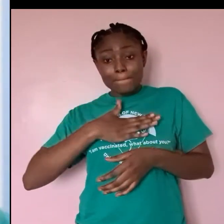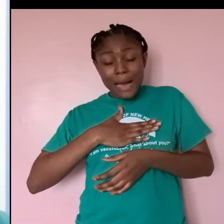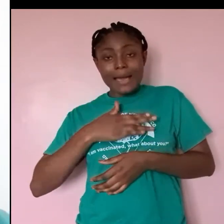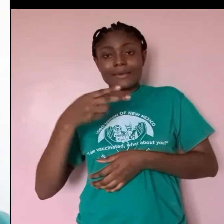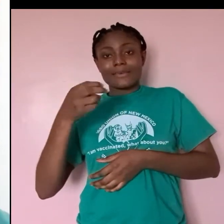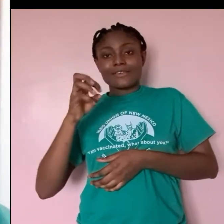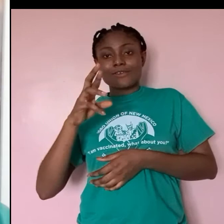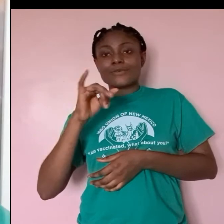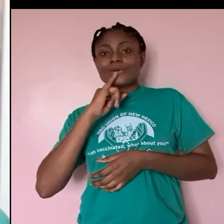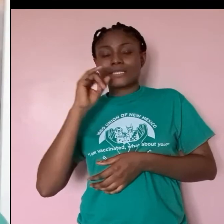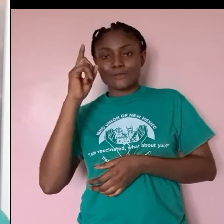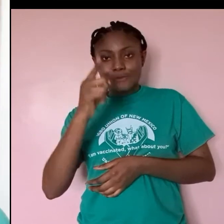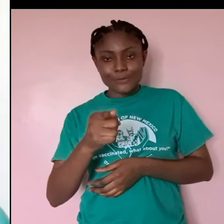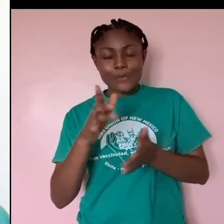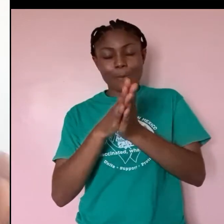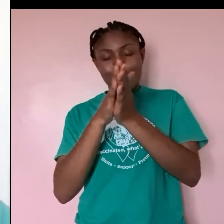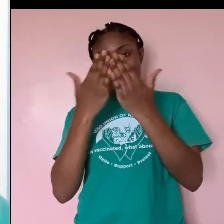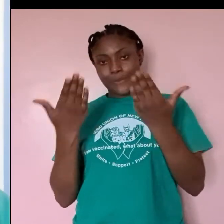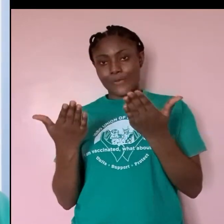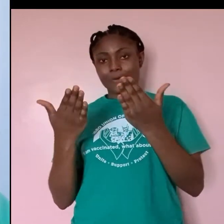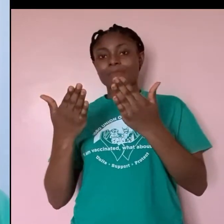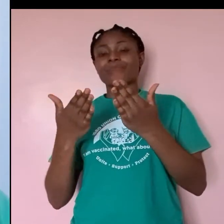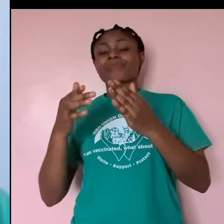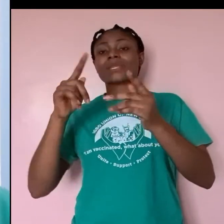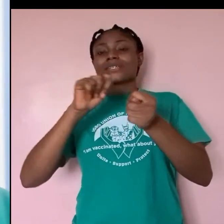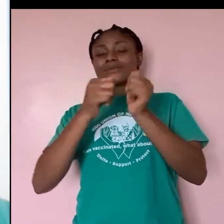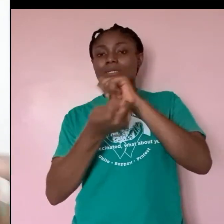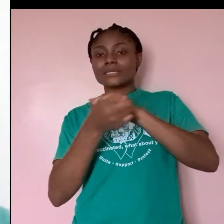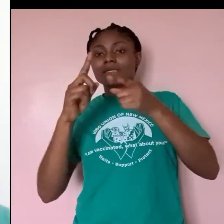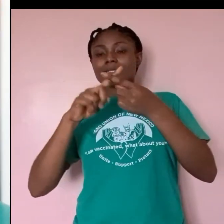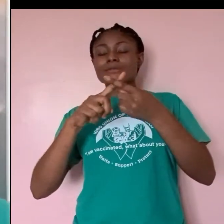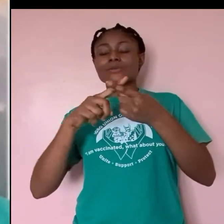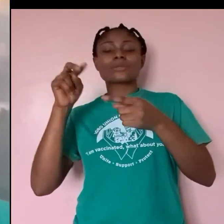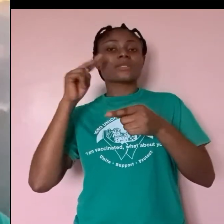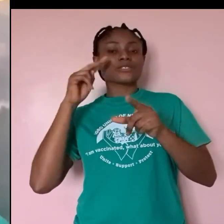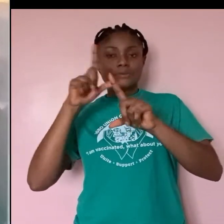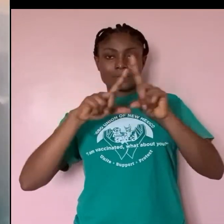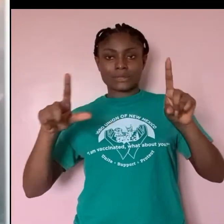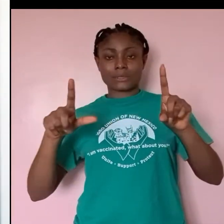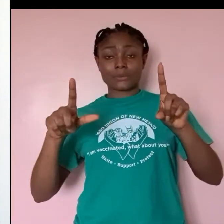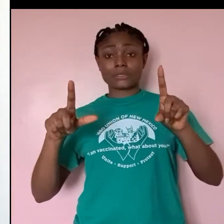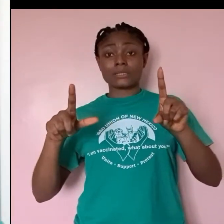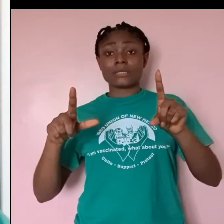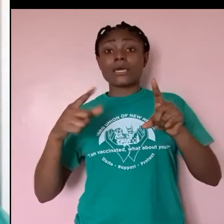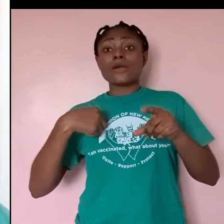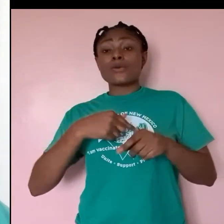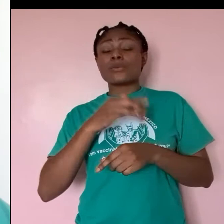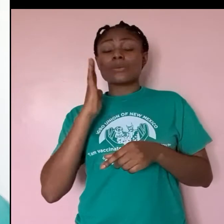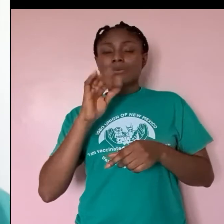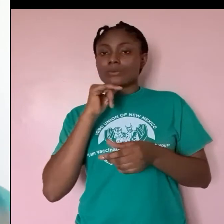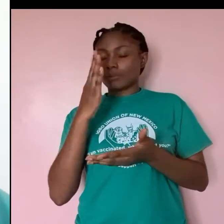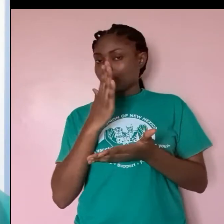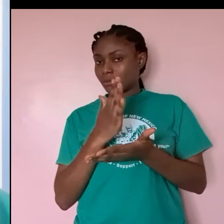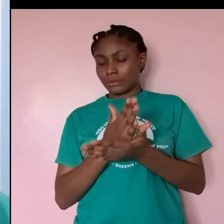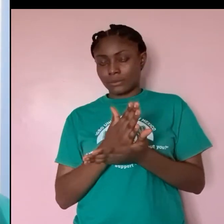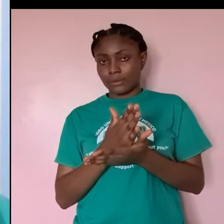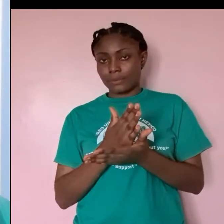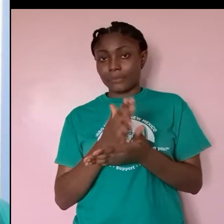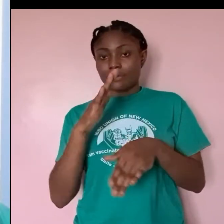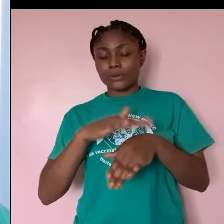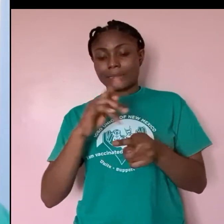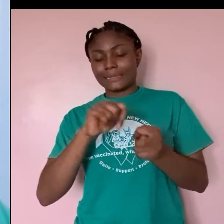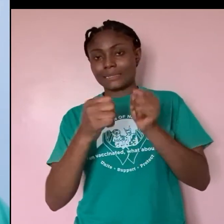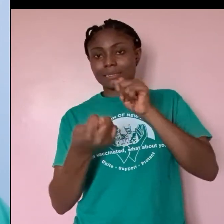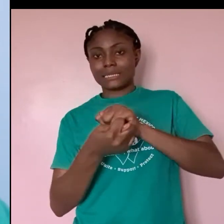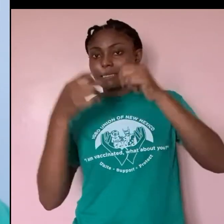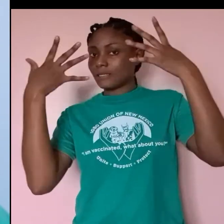You translation into Indigenous sign languages. And we are not going to just stop into on